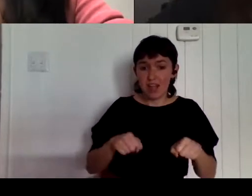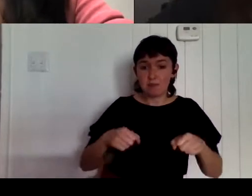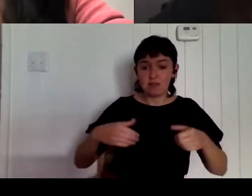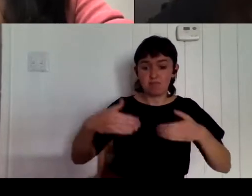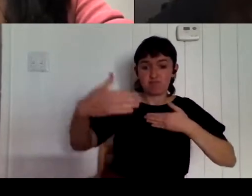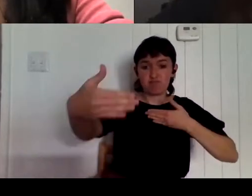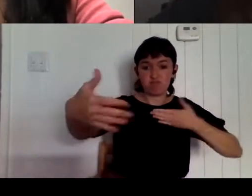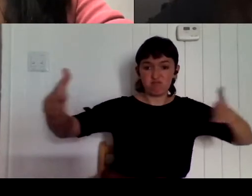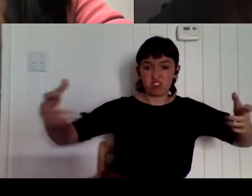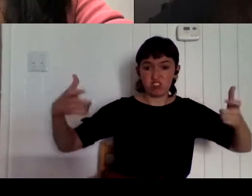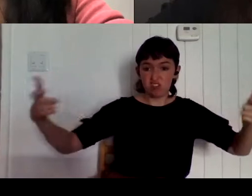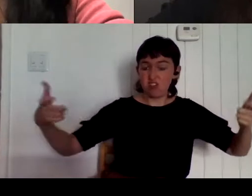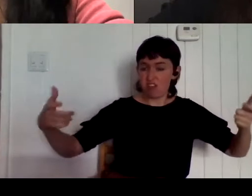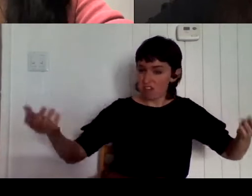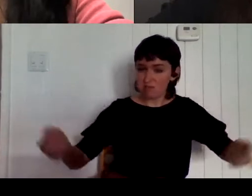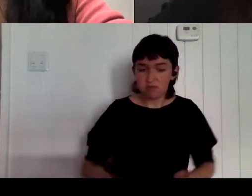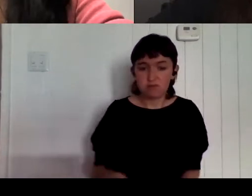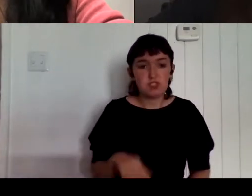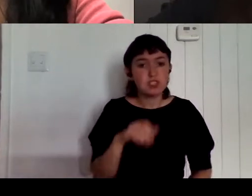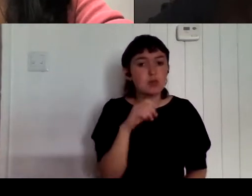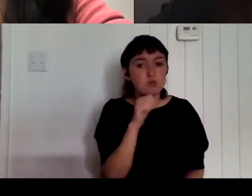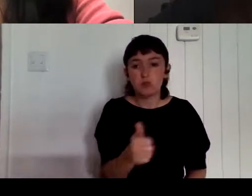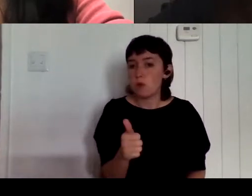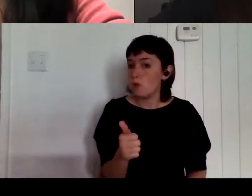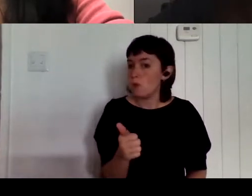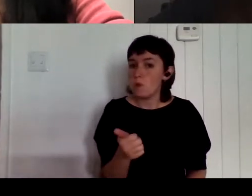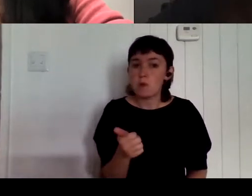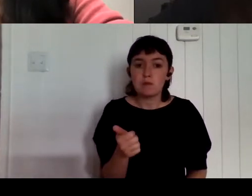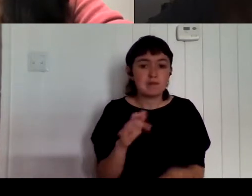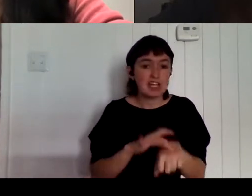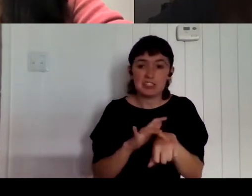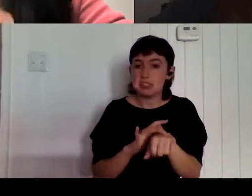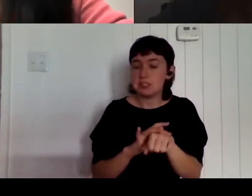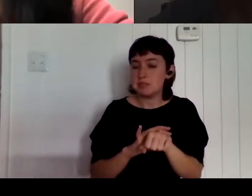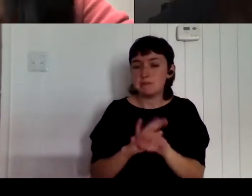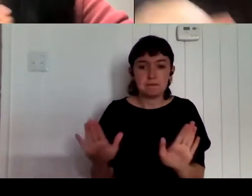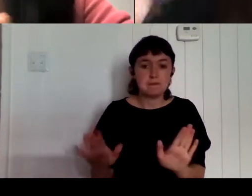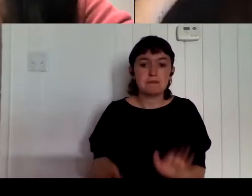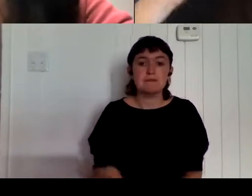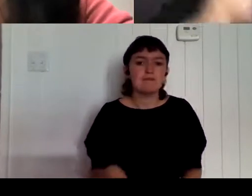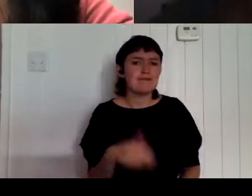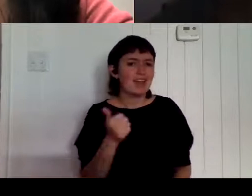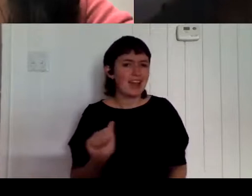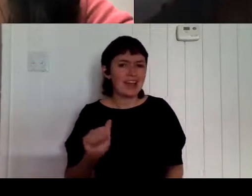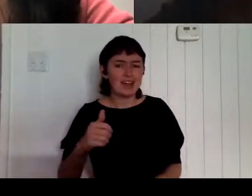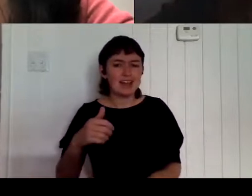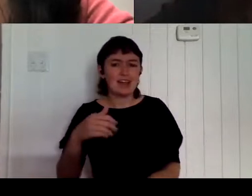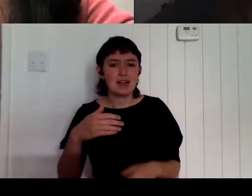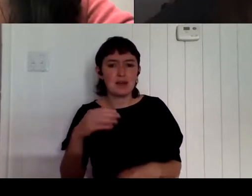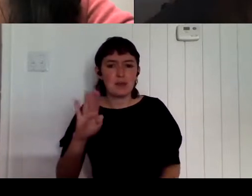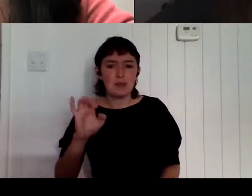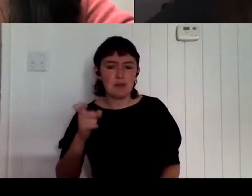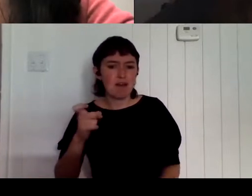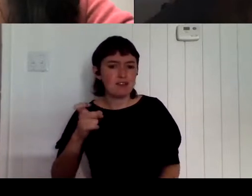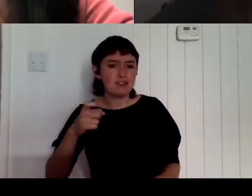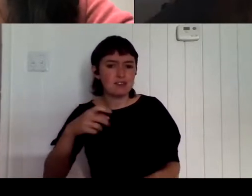can be huge. So don't trouble it. Eddie box jellyfish, get out of the water. It's